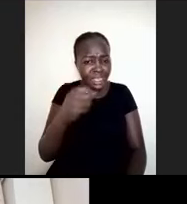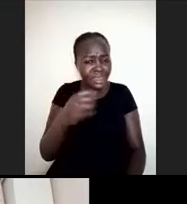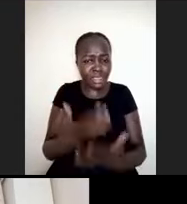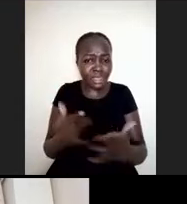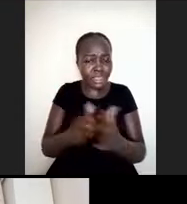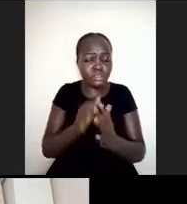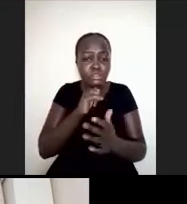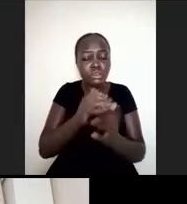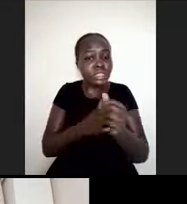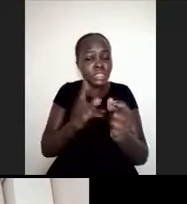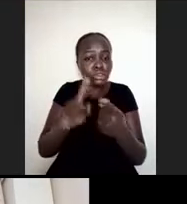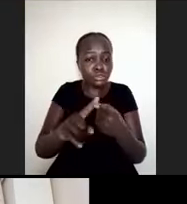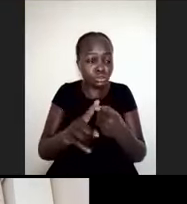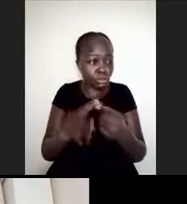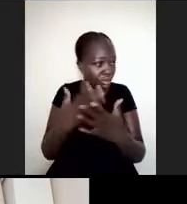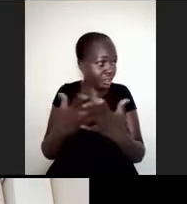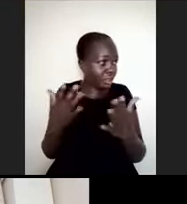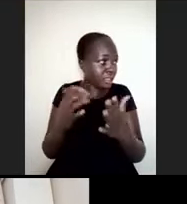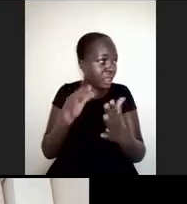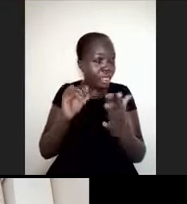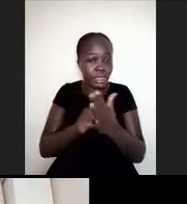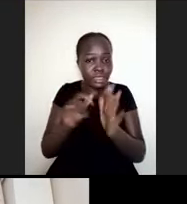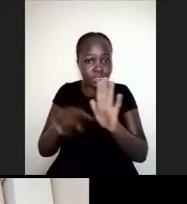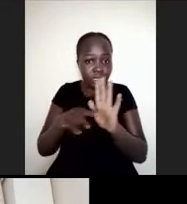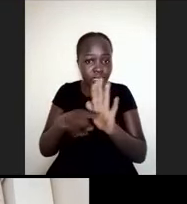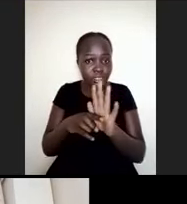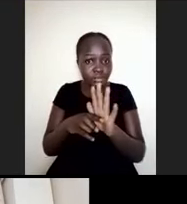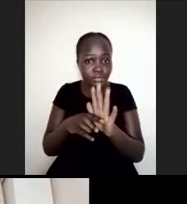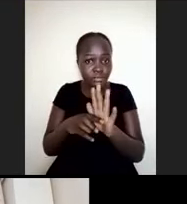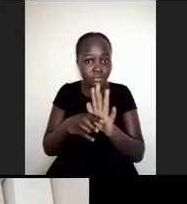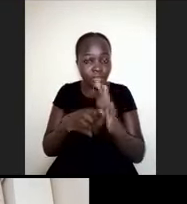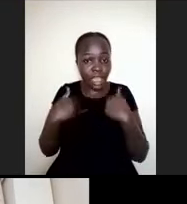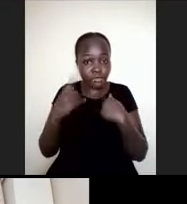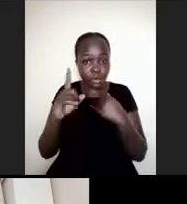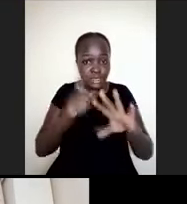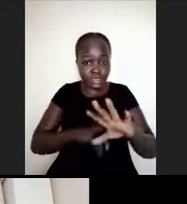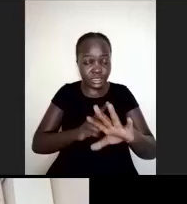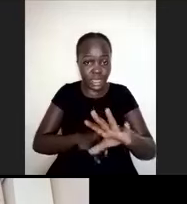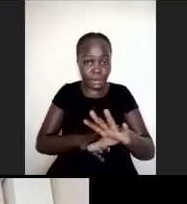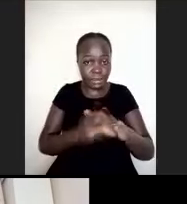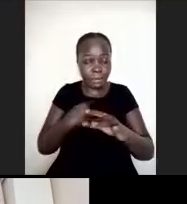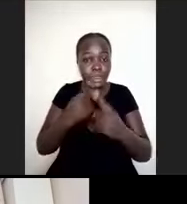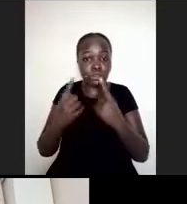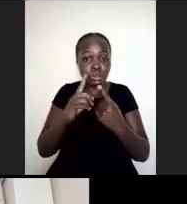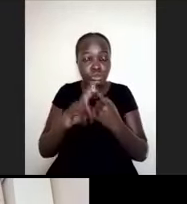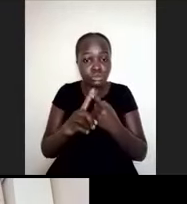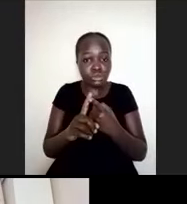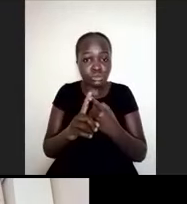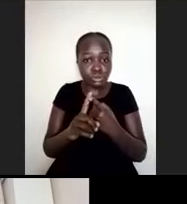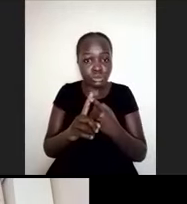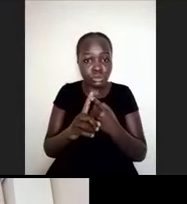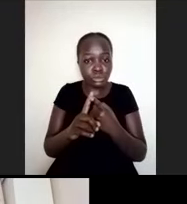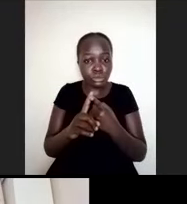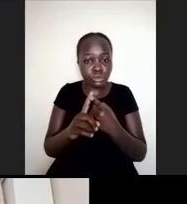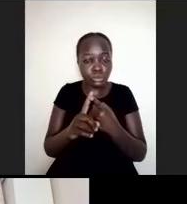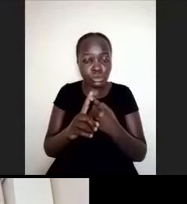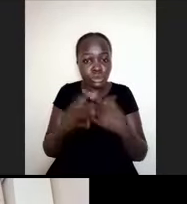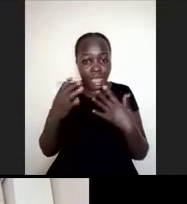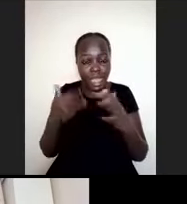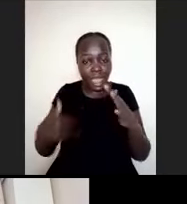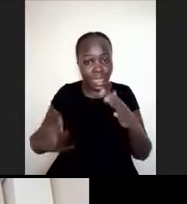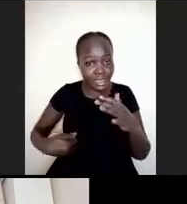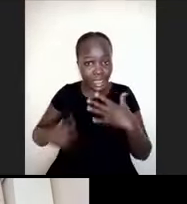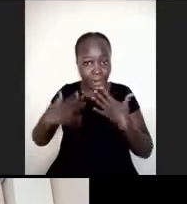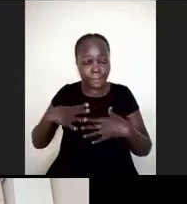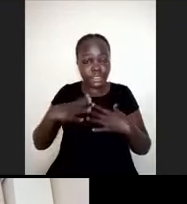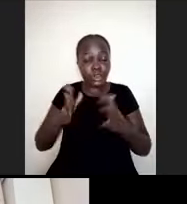things is negative. There's one time I talked to a young teenager, and she told me